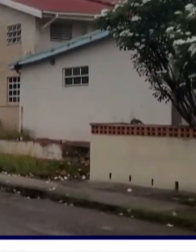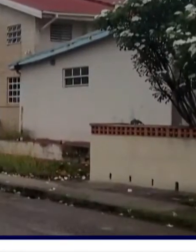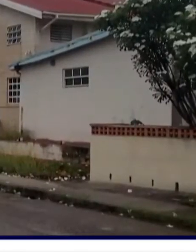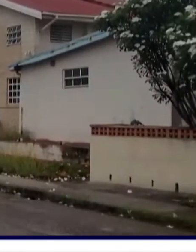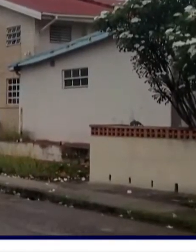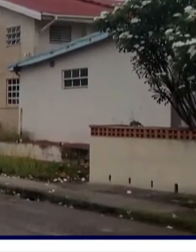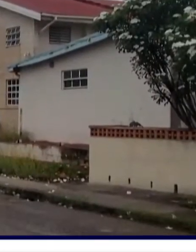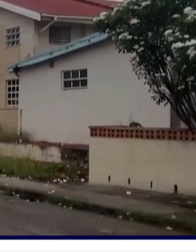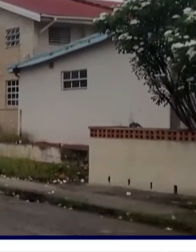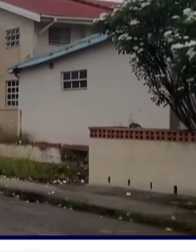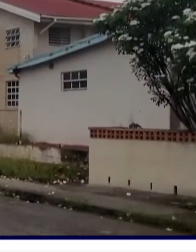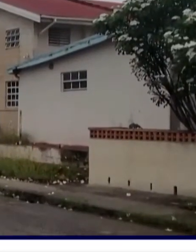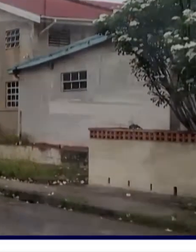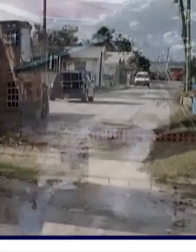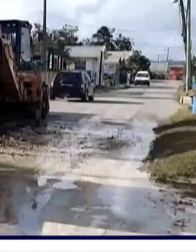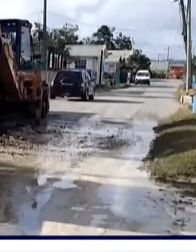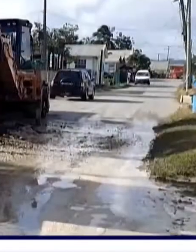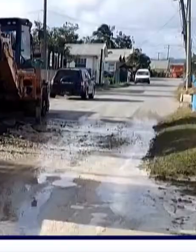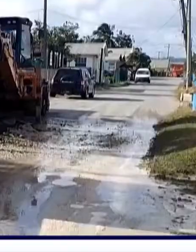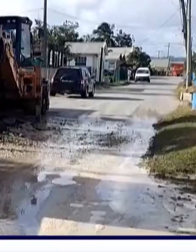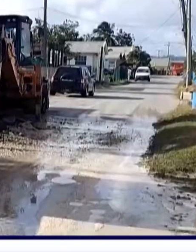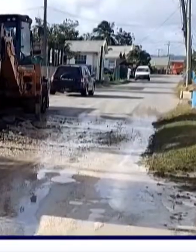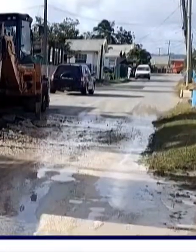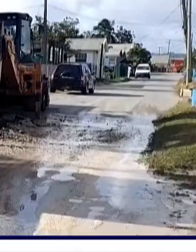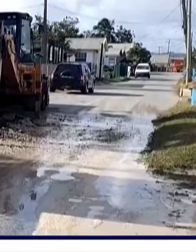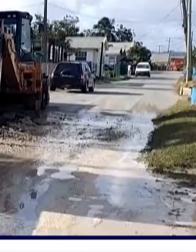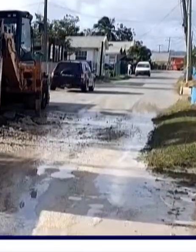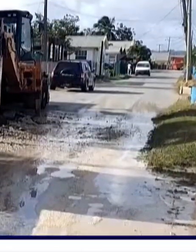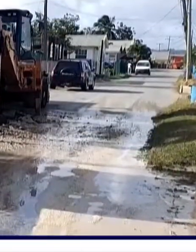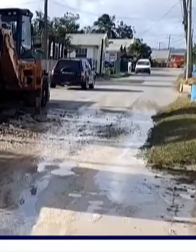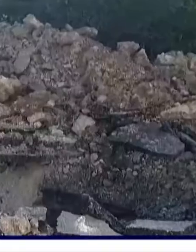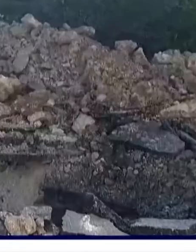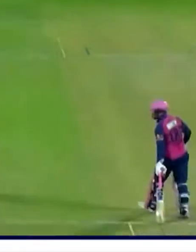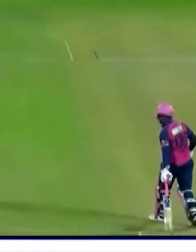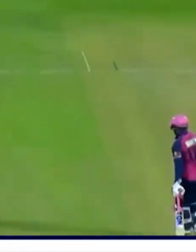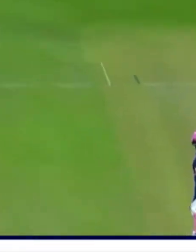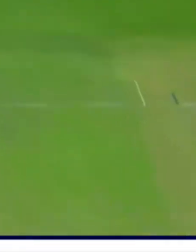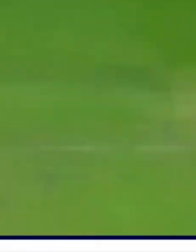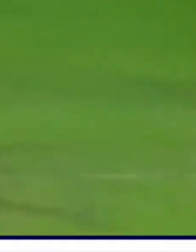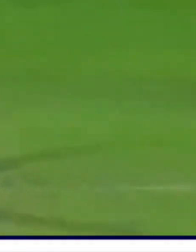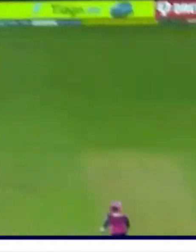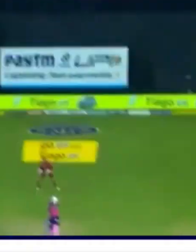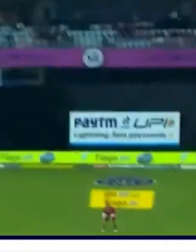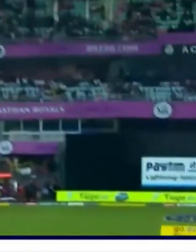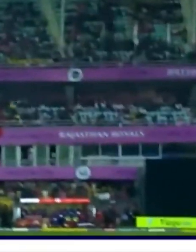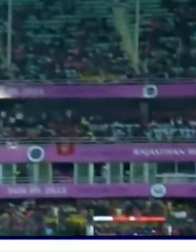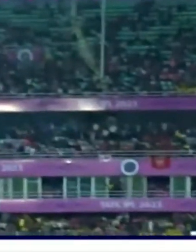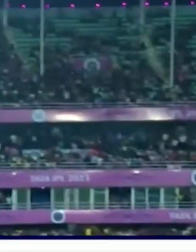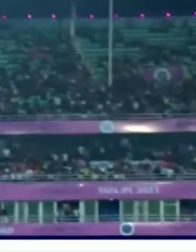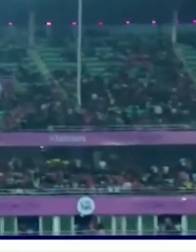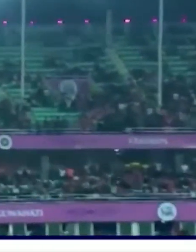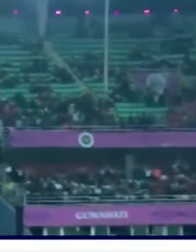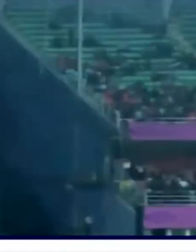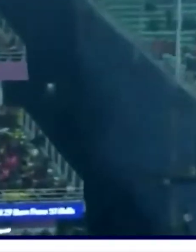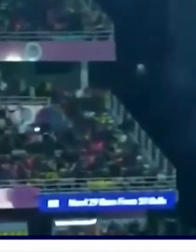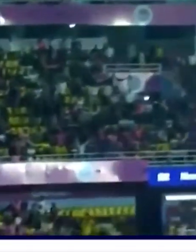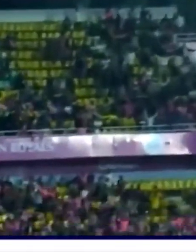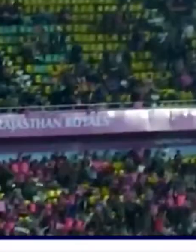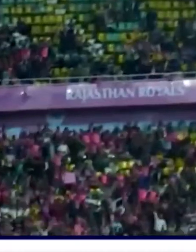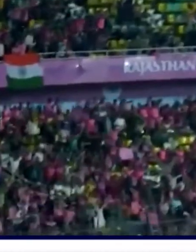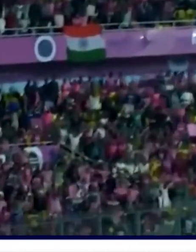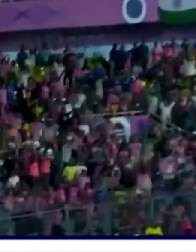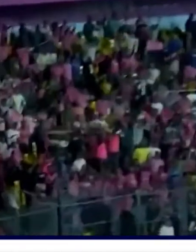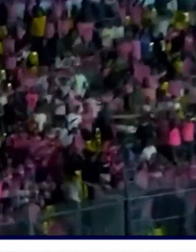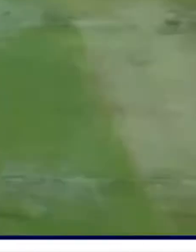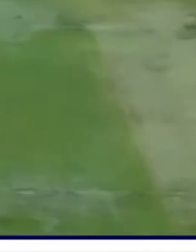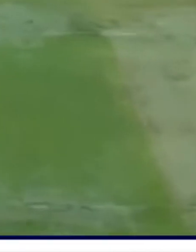rushing to fix several burst pipes across the island. And in sports, the Kings trump Jason Holder and Shimron